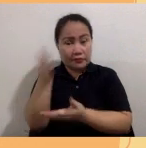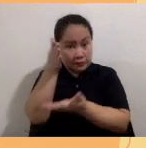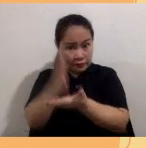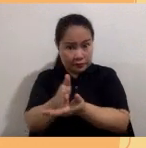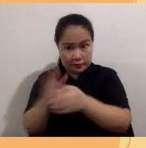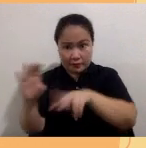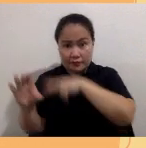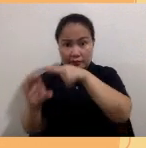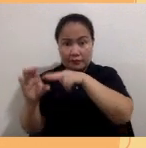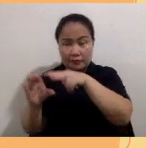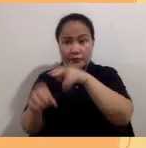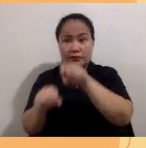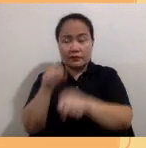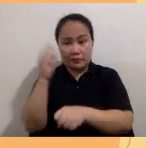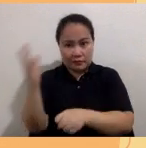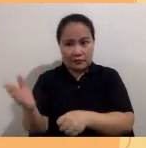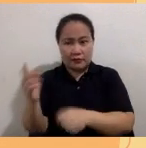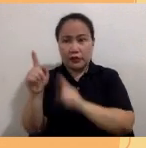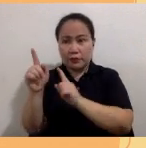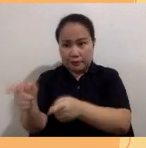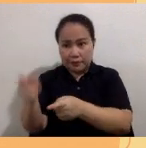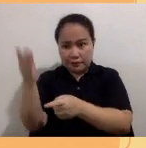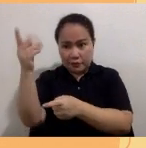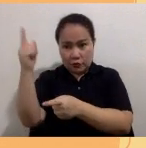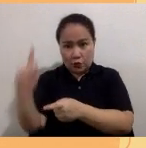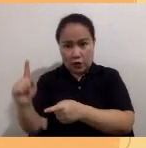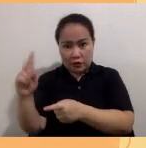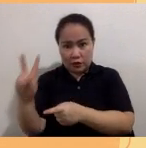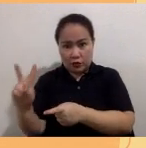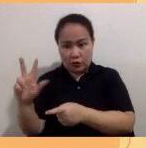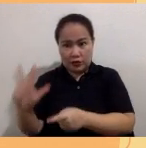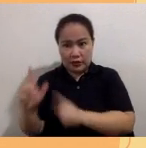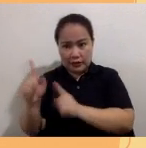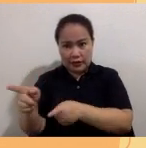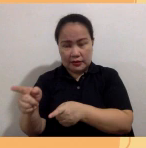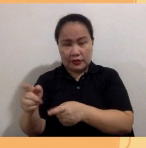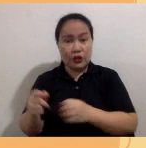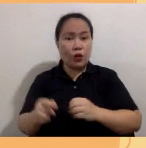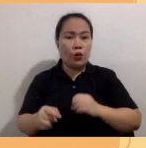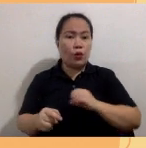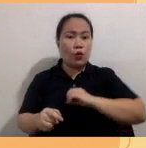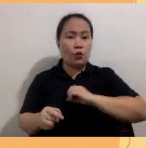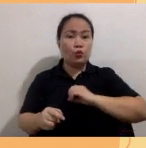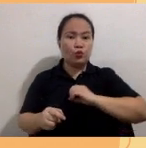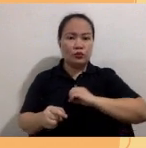You may pause the video so you can answer on your own.